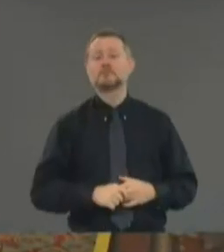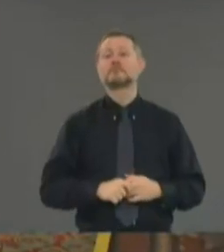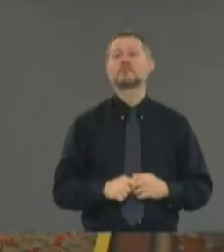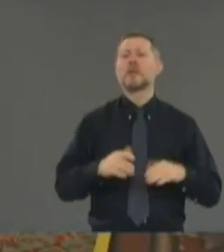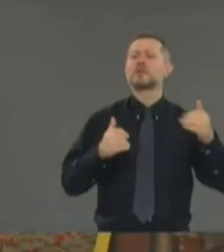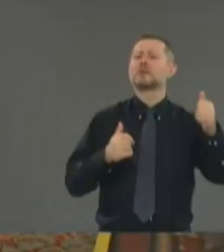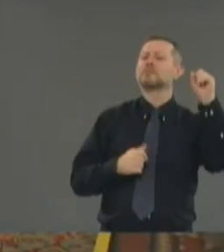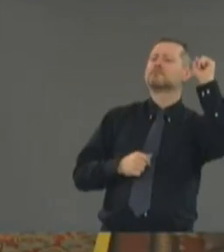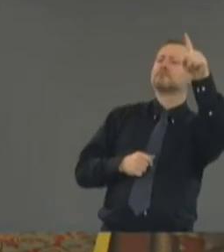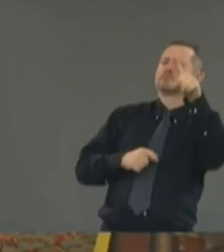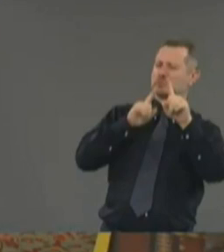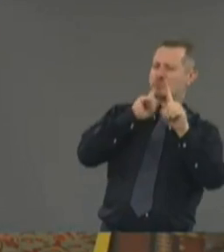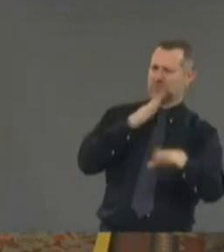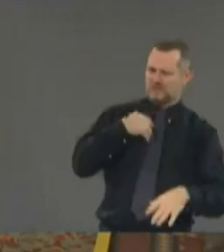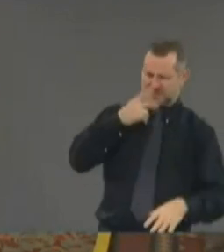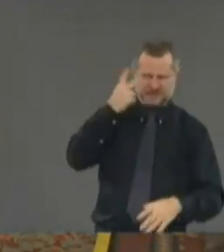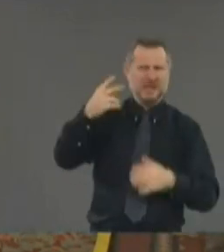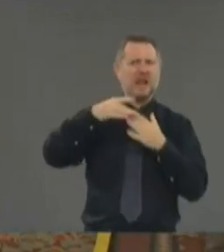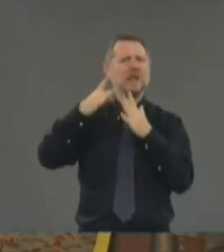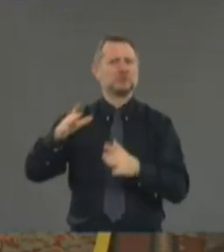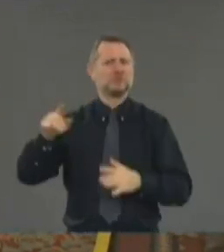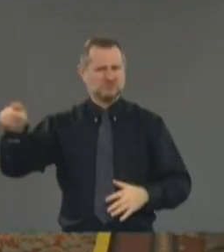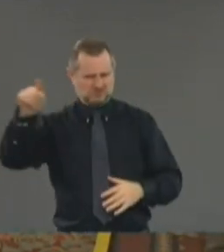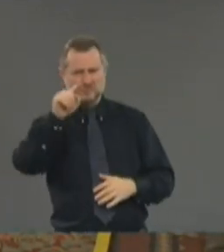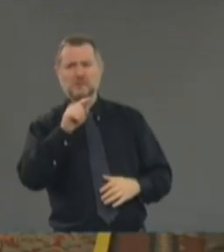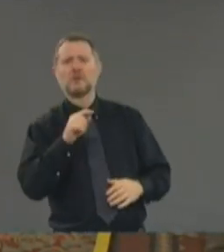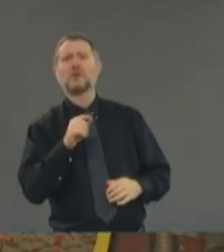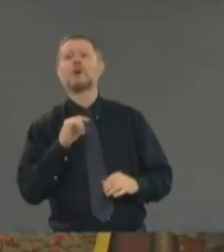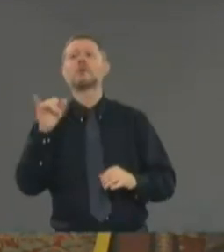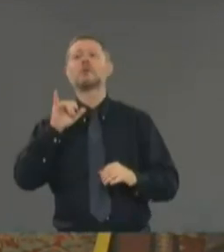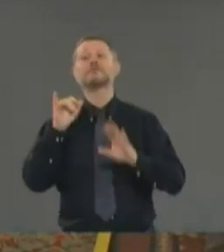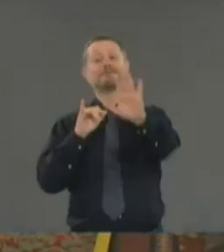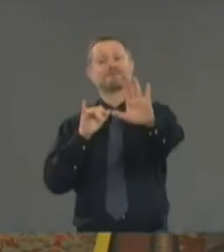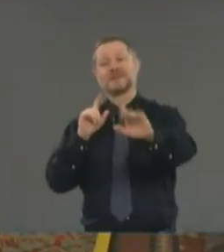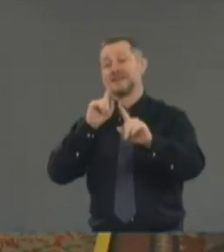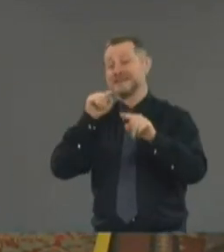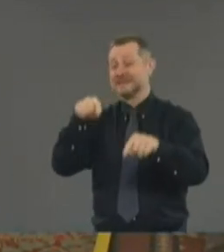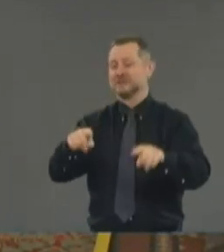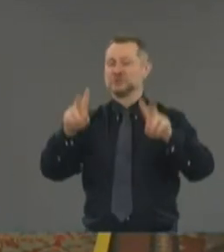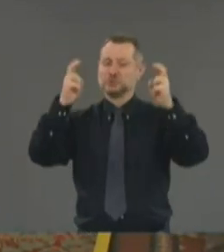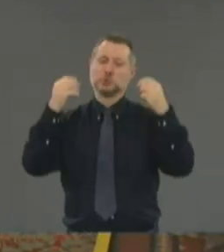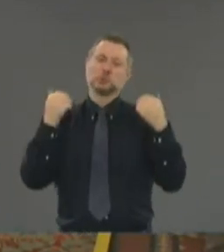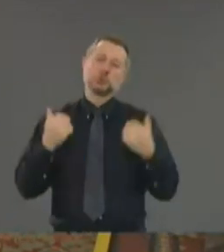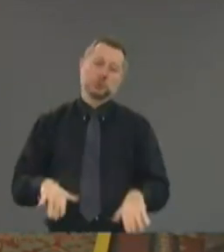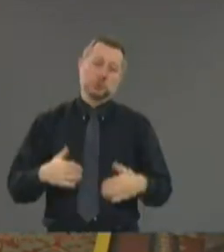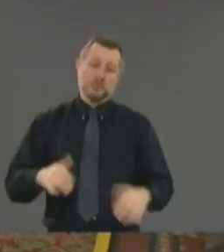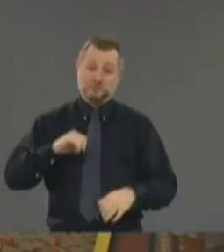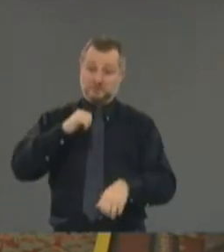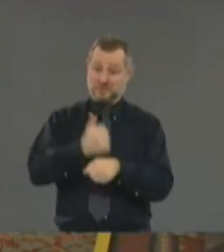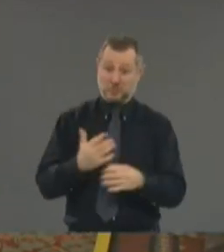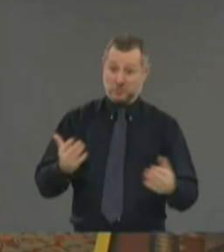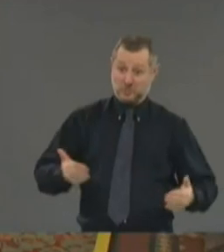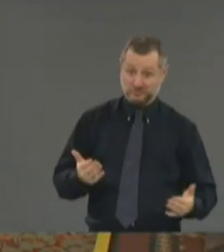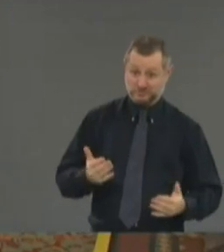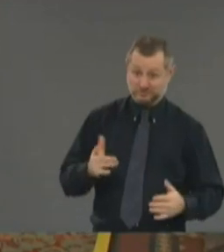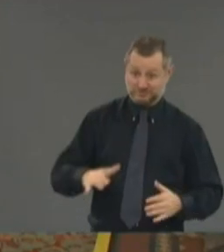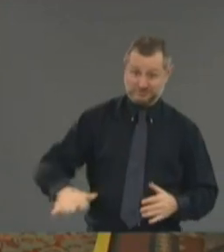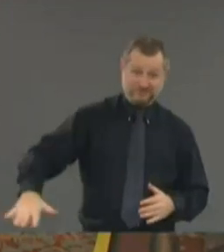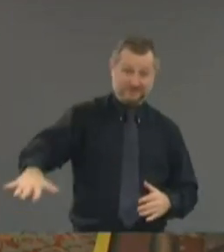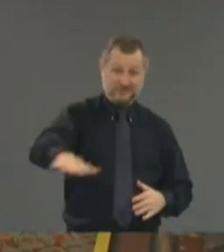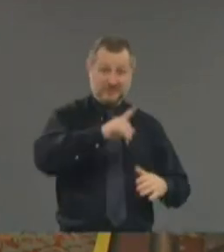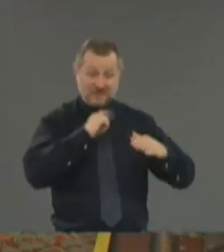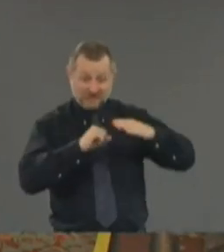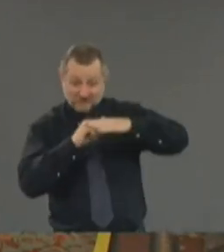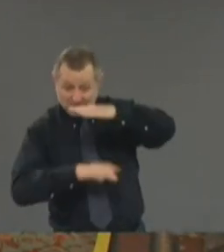we've seen other leaders out there. That transcends race when it comes to this issue, and that is based on what the fundamental function of a